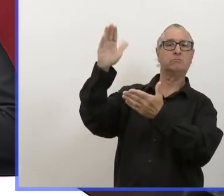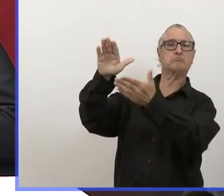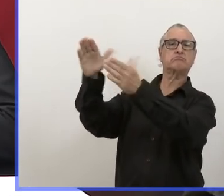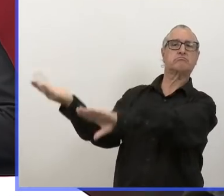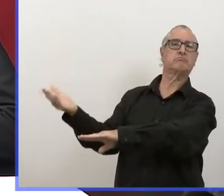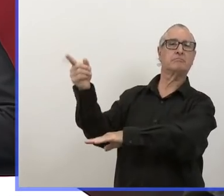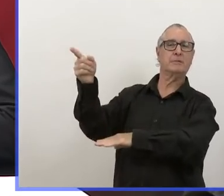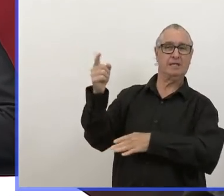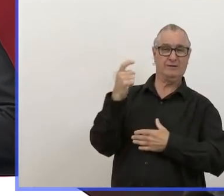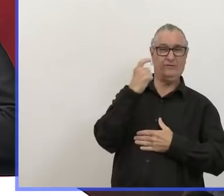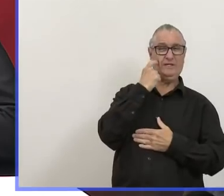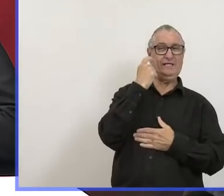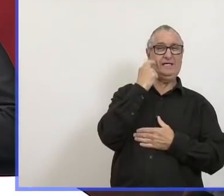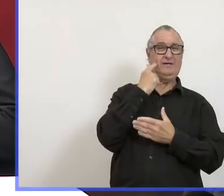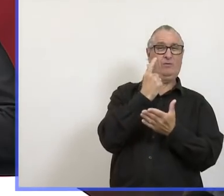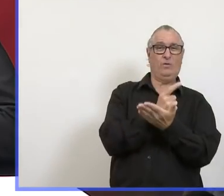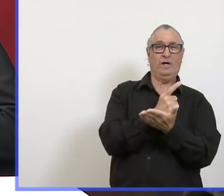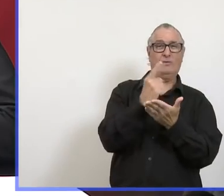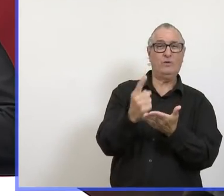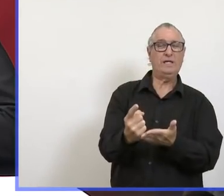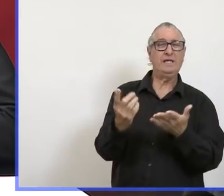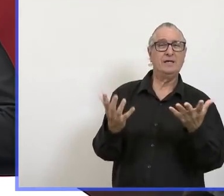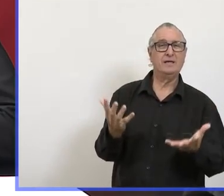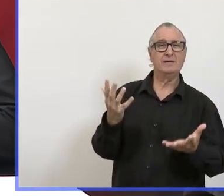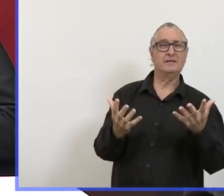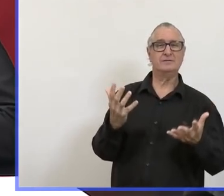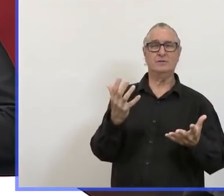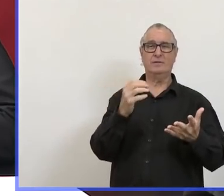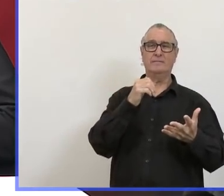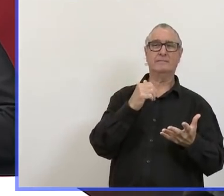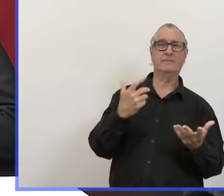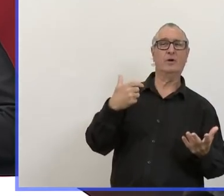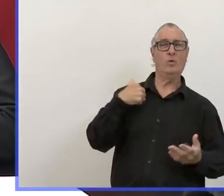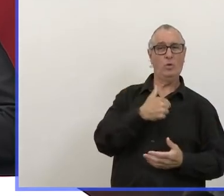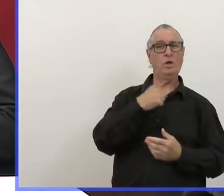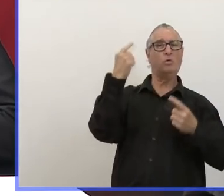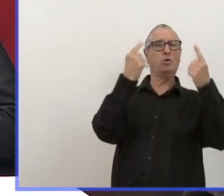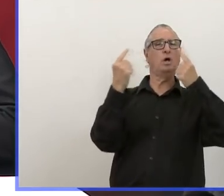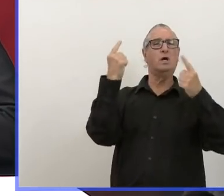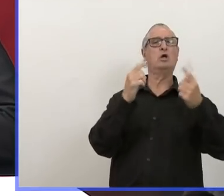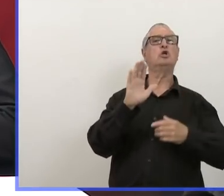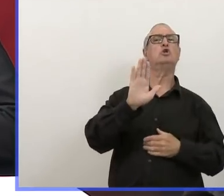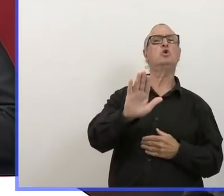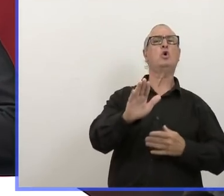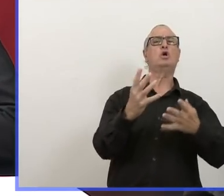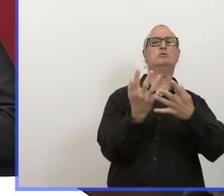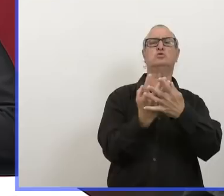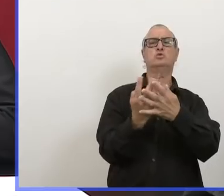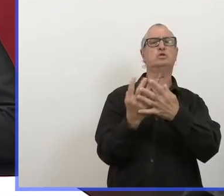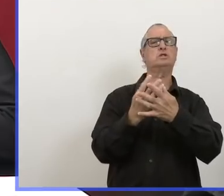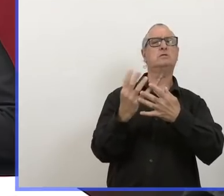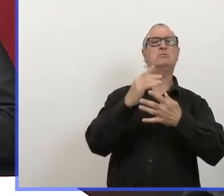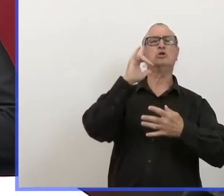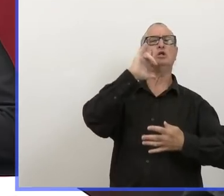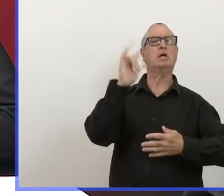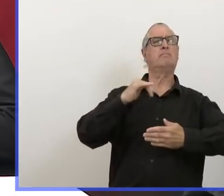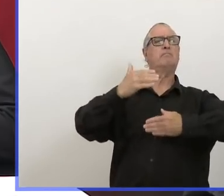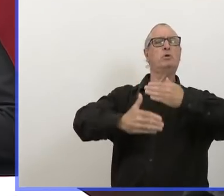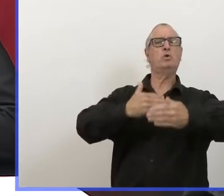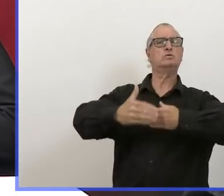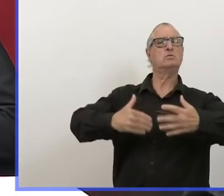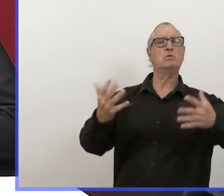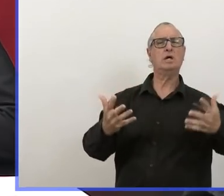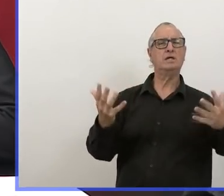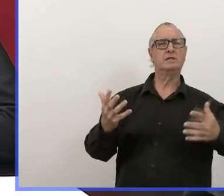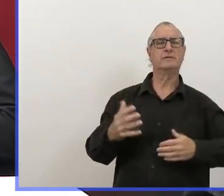last week that, you know, we're just wondering about that. So my first and foremost, my sympathies to those families, to